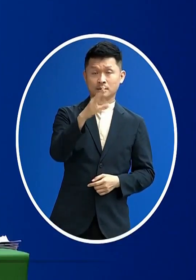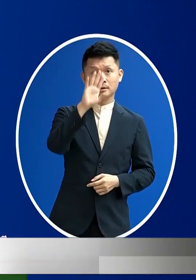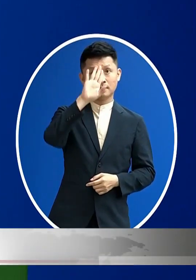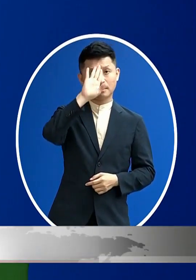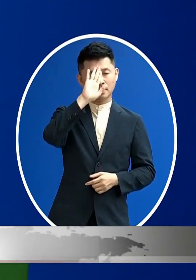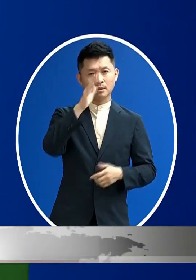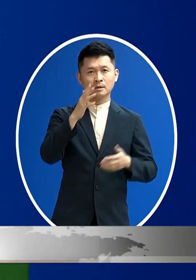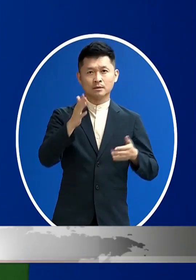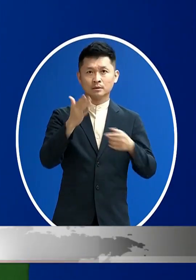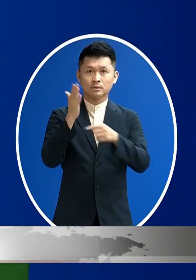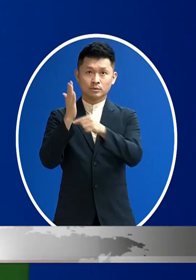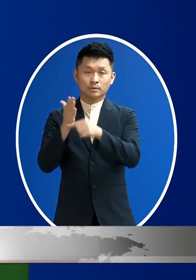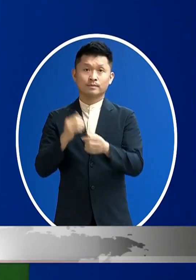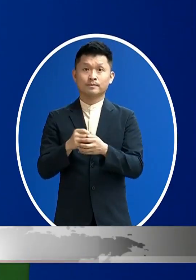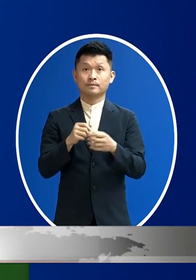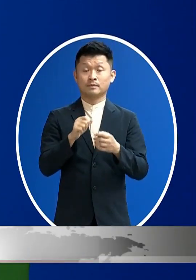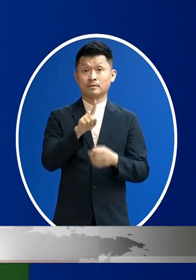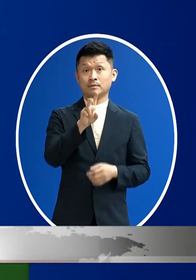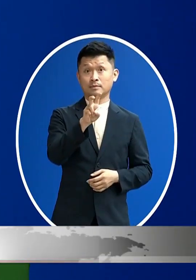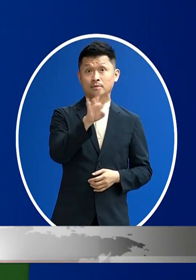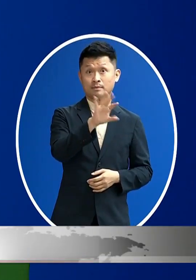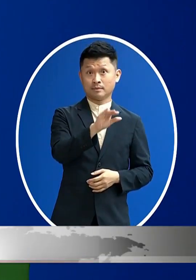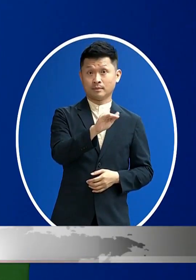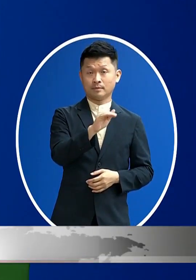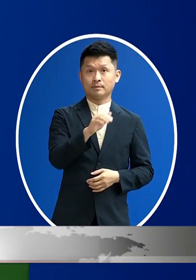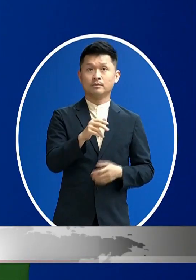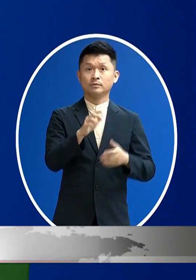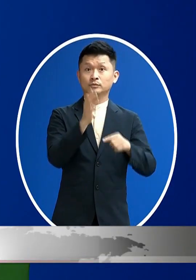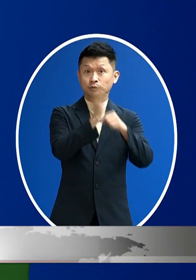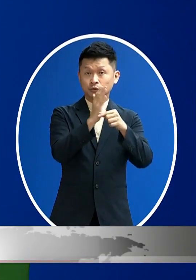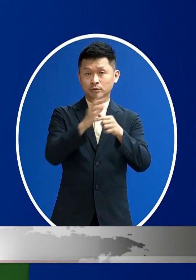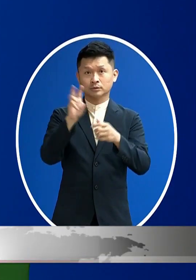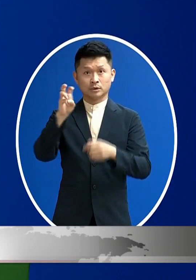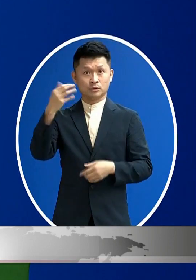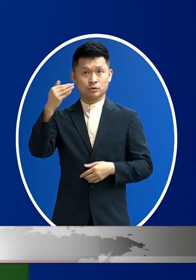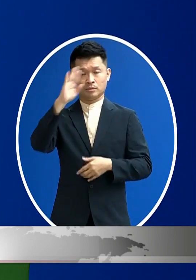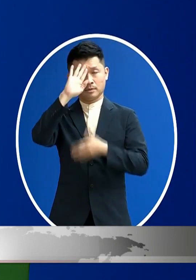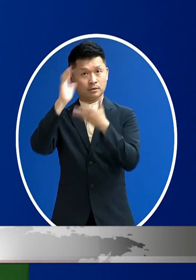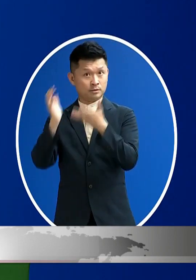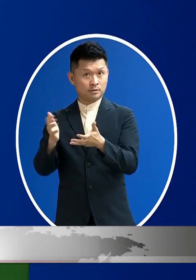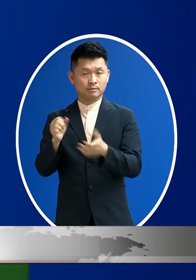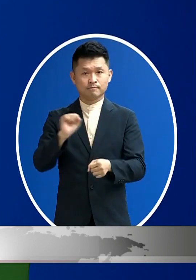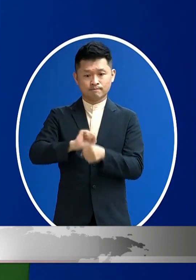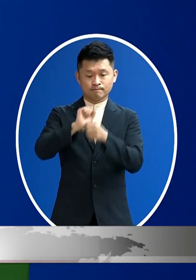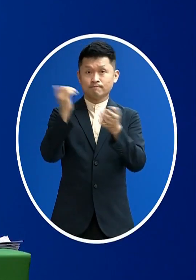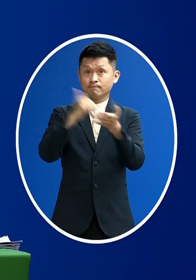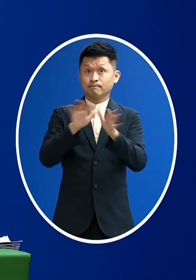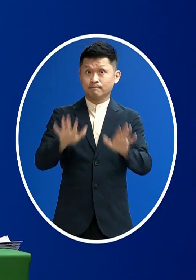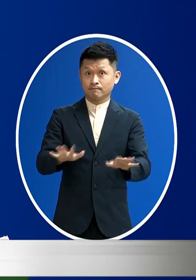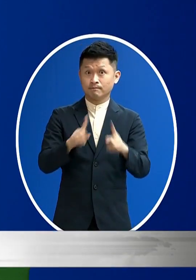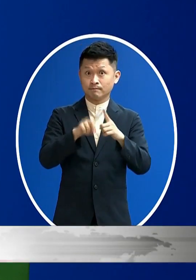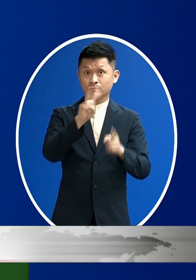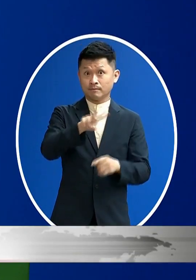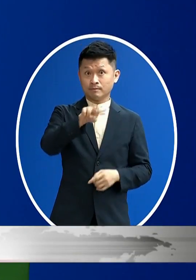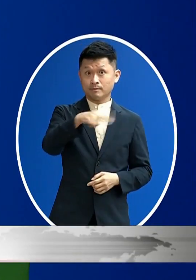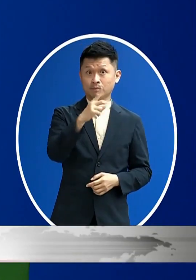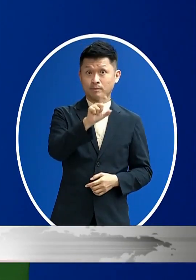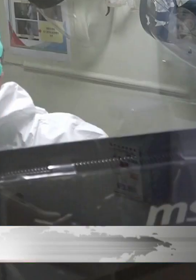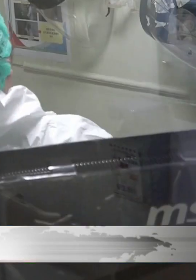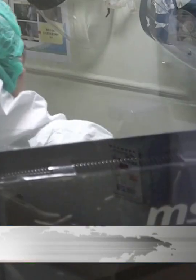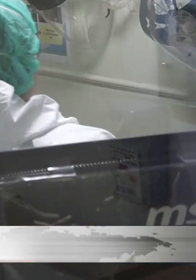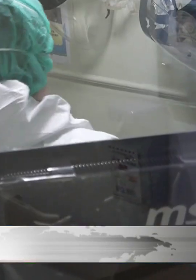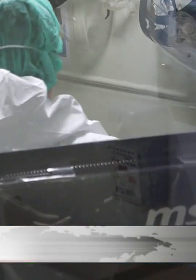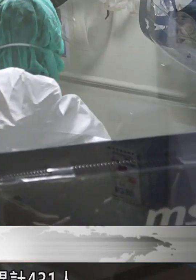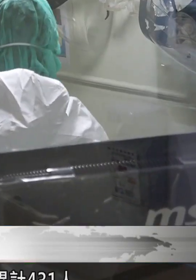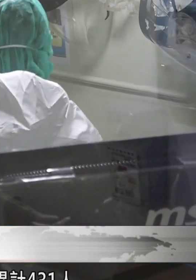Today, we're adding 239 new moderate or severe cases. Among the 49 deaths, 48 involve people with chronic